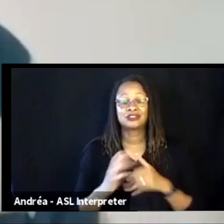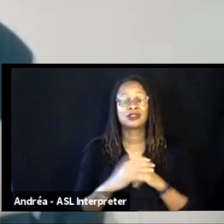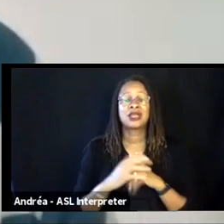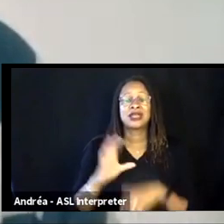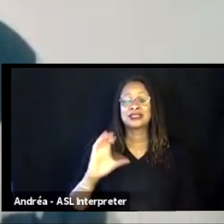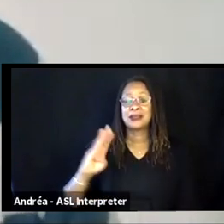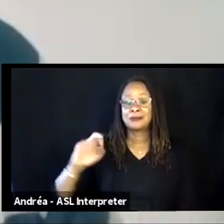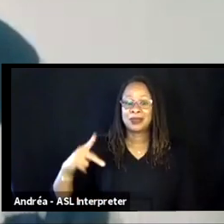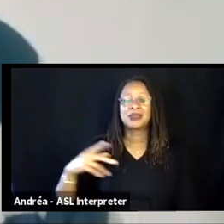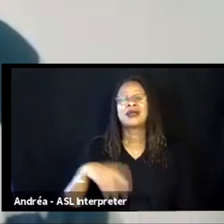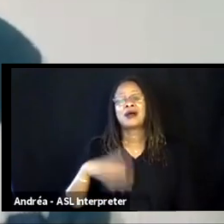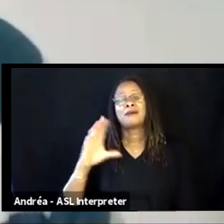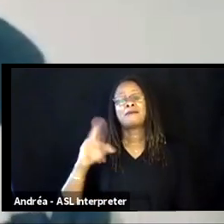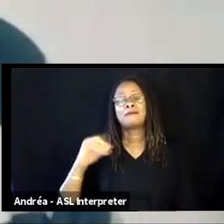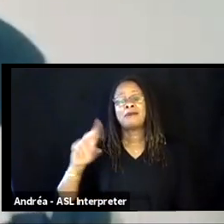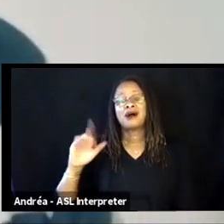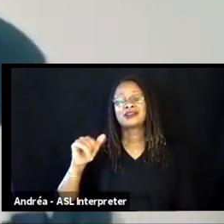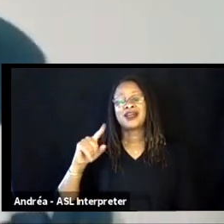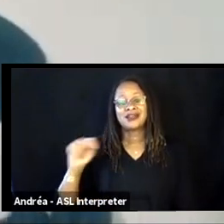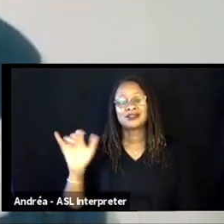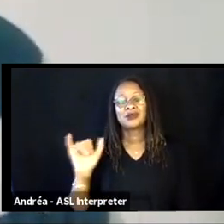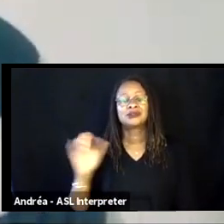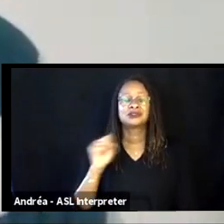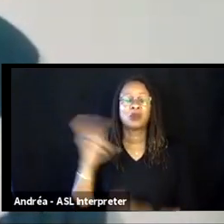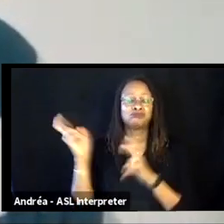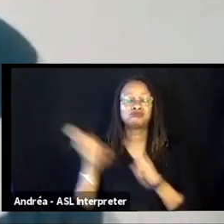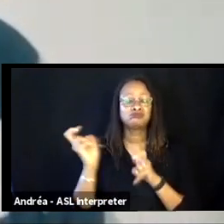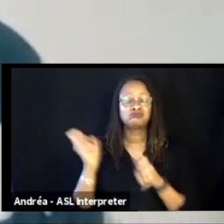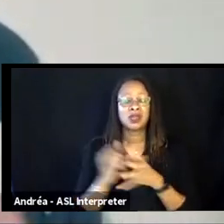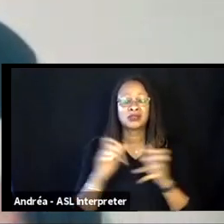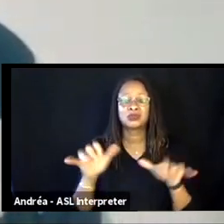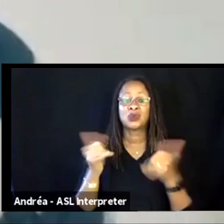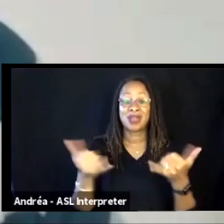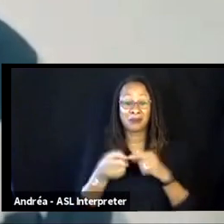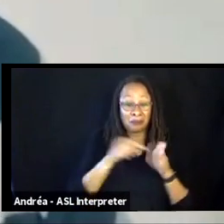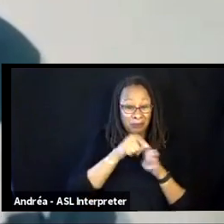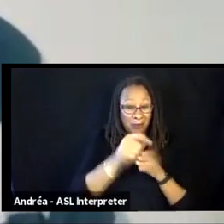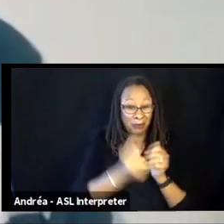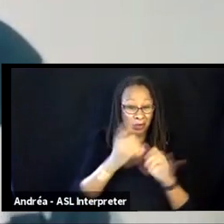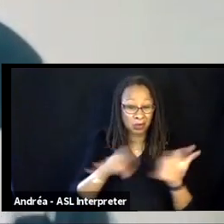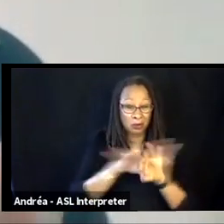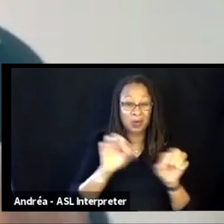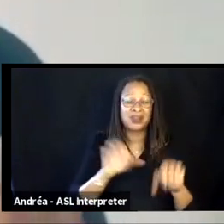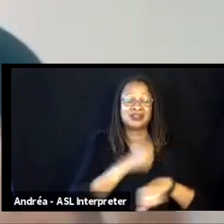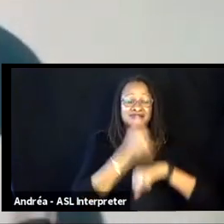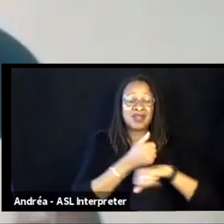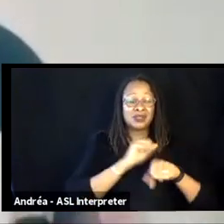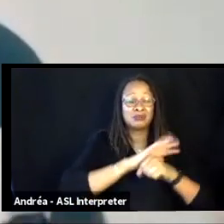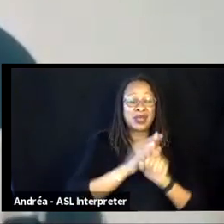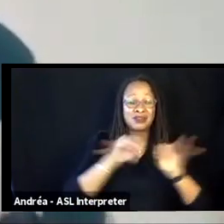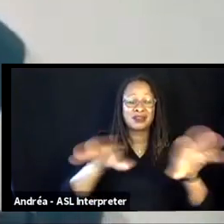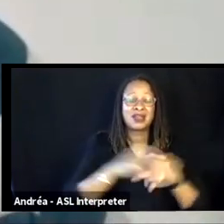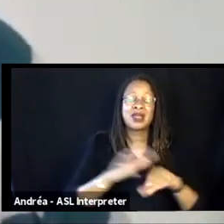free to download. But the kind of main thing that we're doing at the moment in lockdown, in the pandemic, is we've actually launched